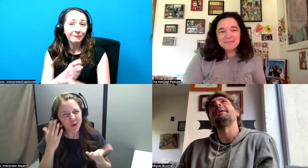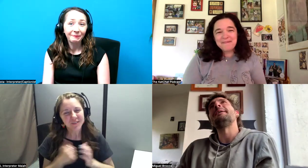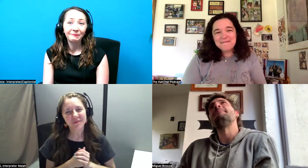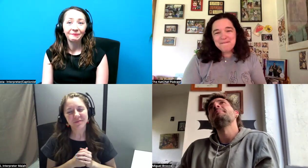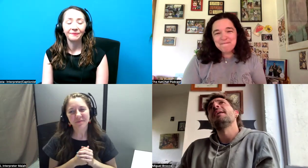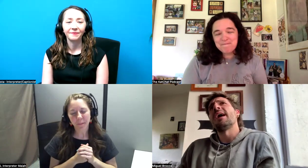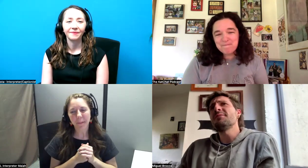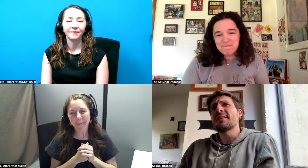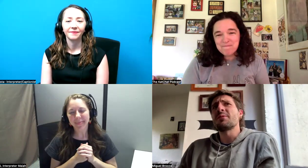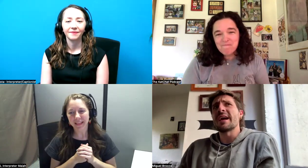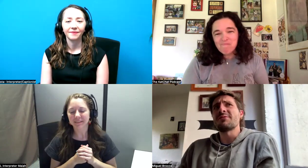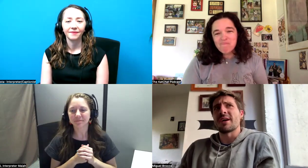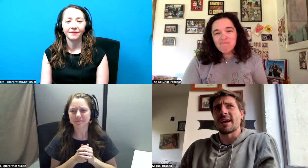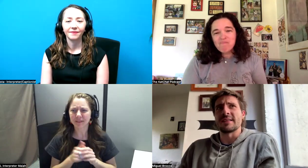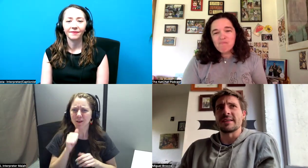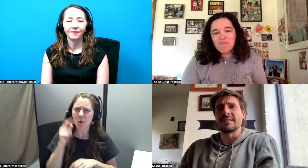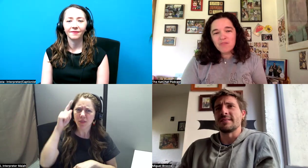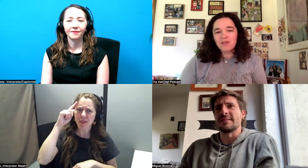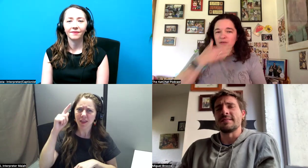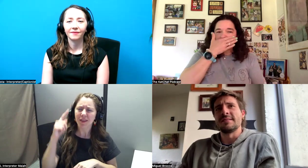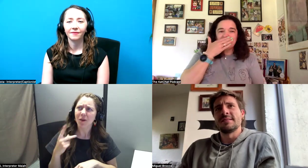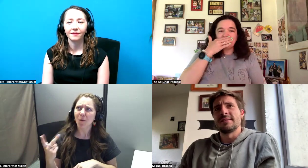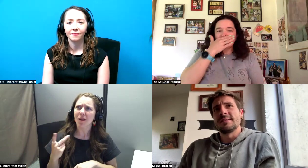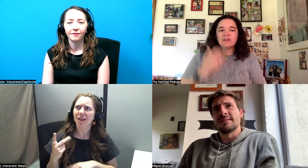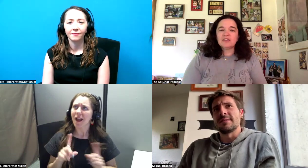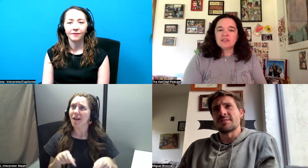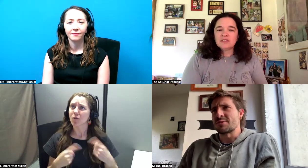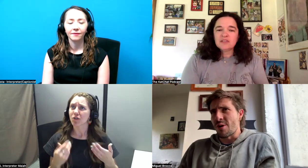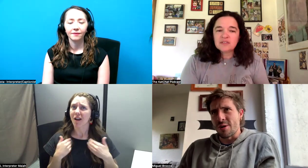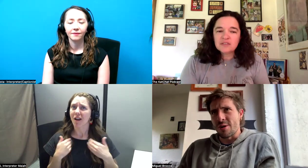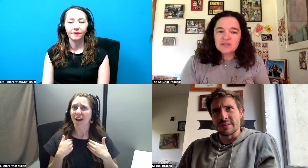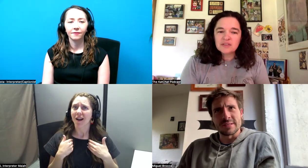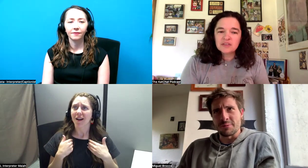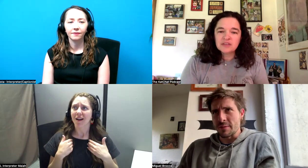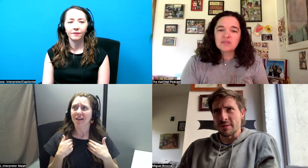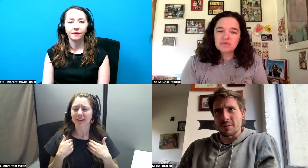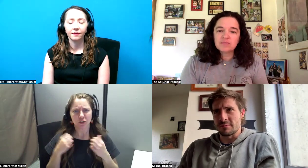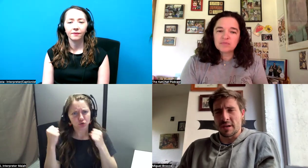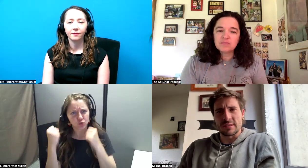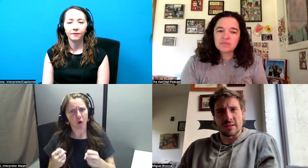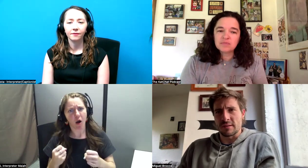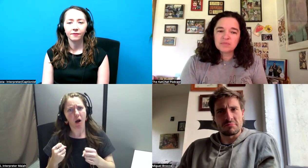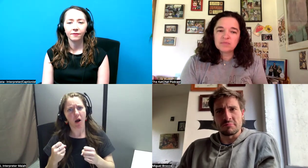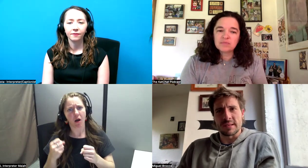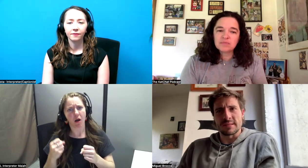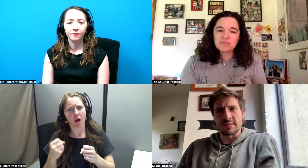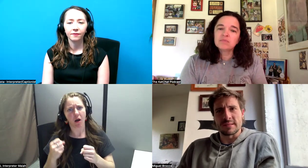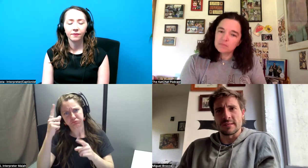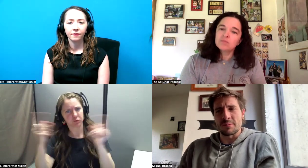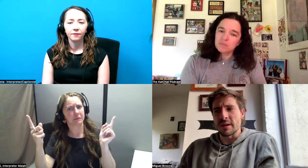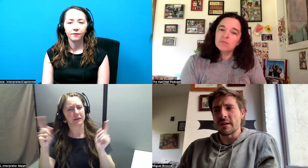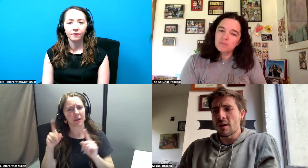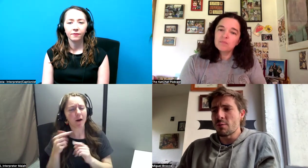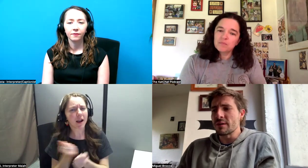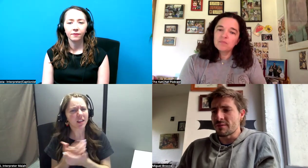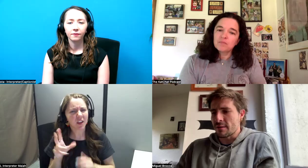But I don't think that we ever had like a strong disagreement about anything in that